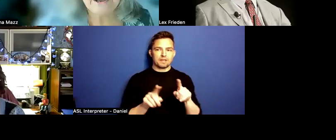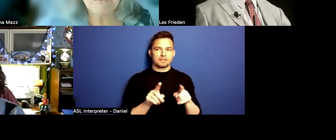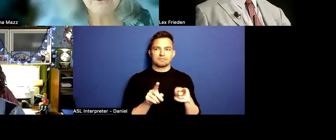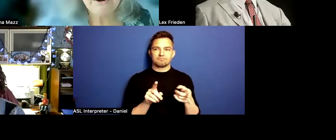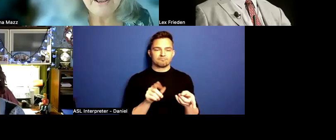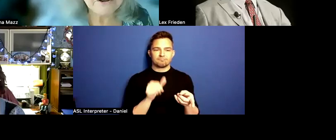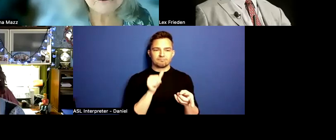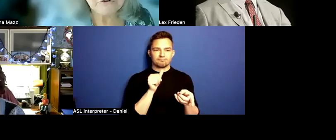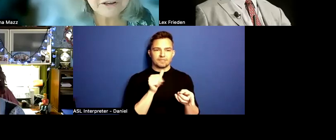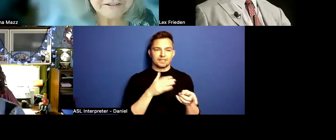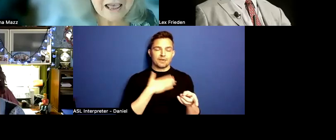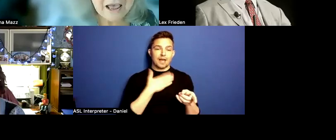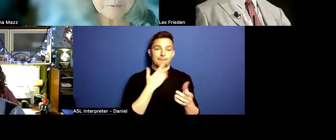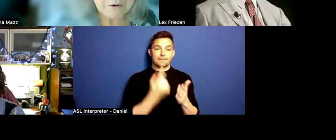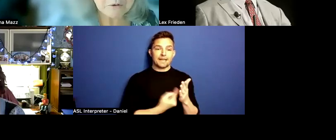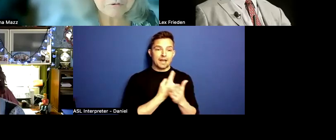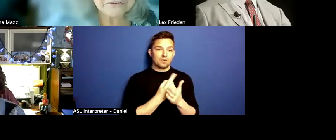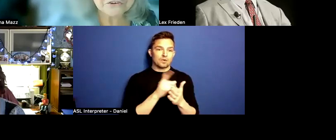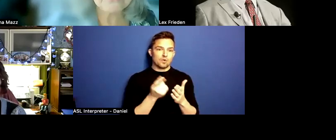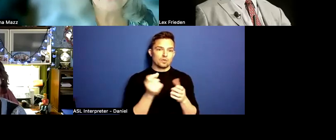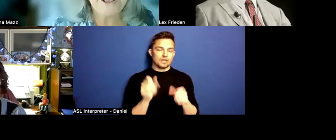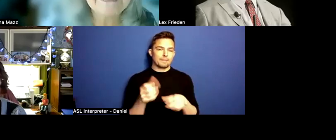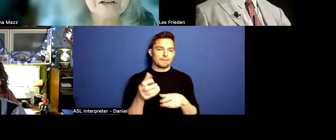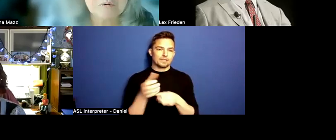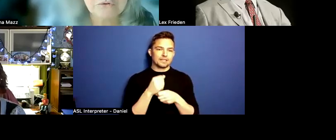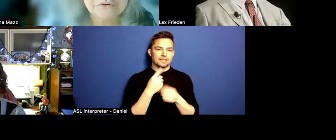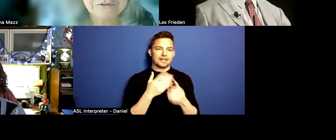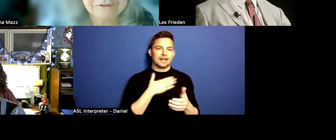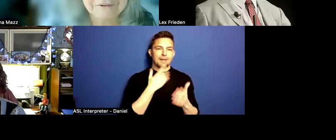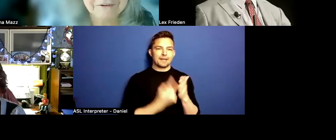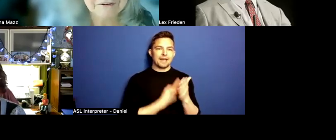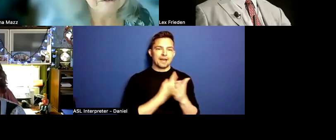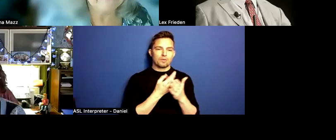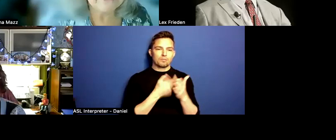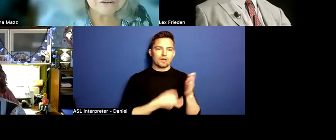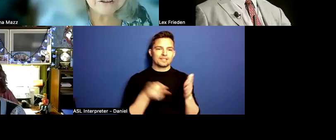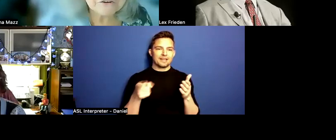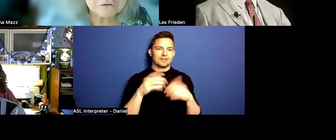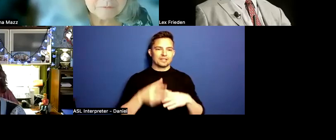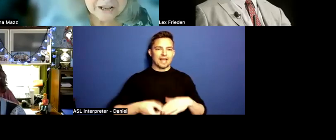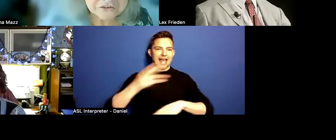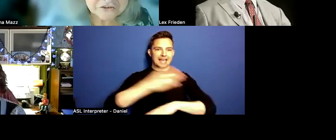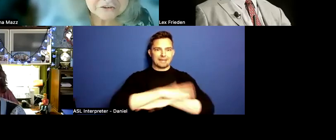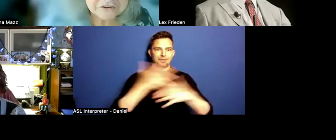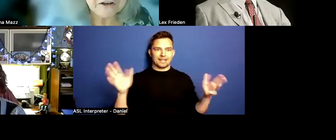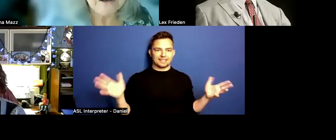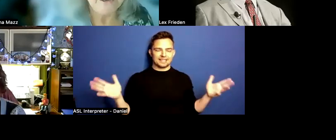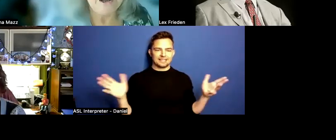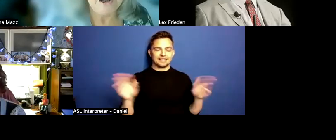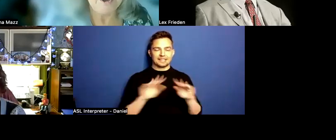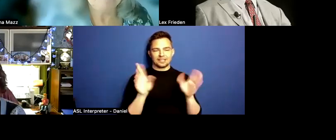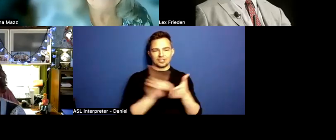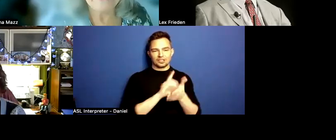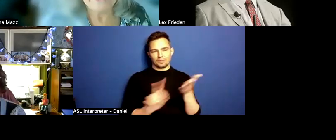it was happy hour, and you could only get the happy hour prices at the high tables. Now that's clear discrimination,